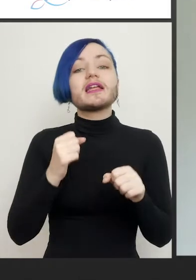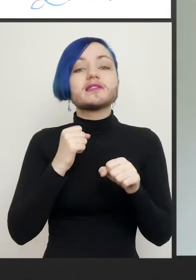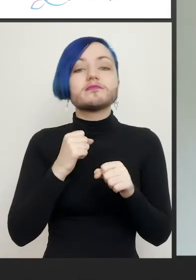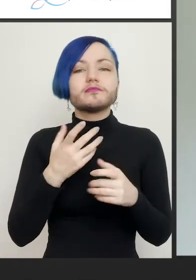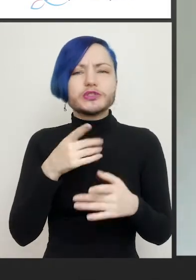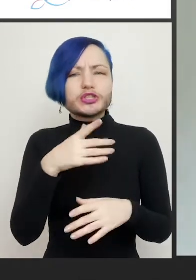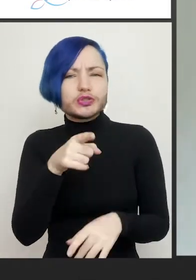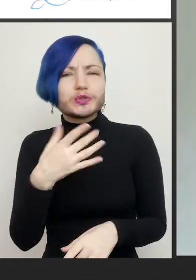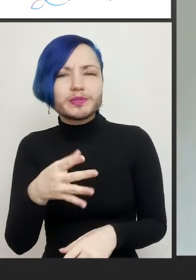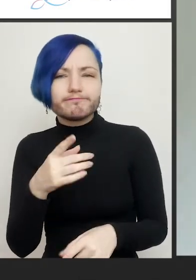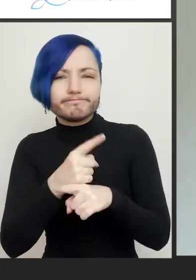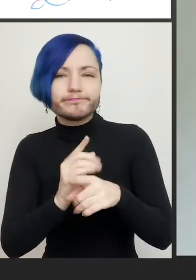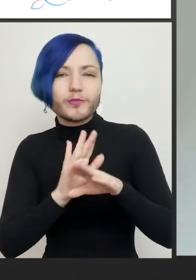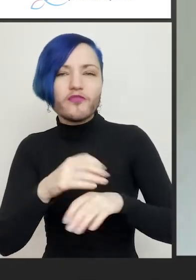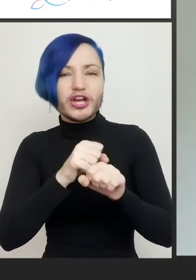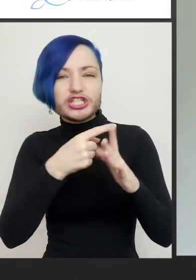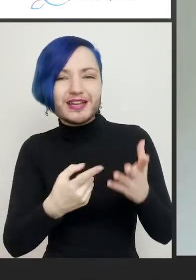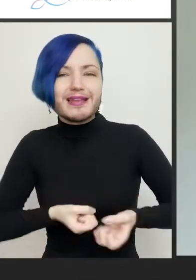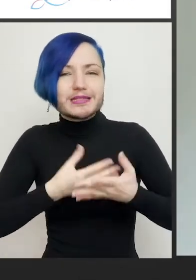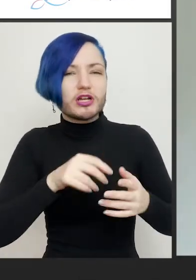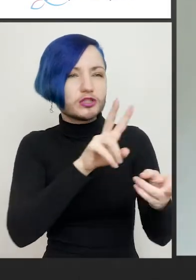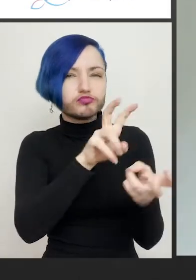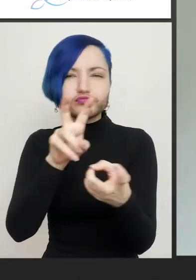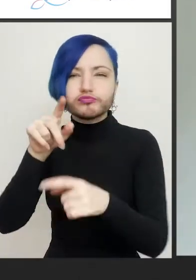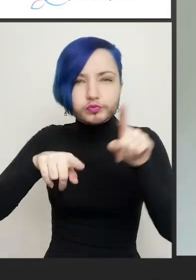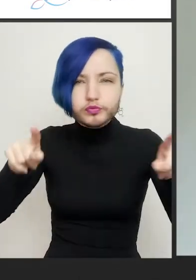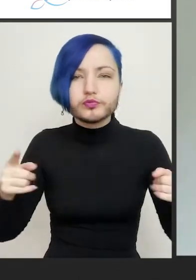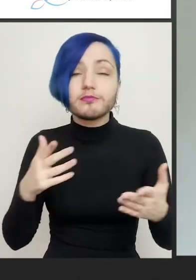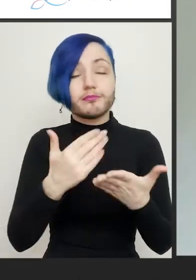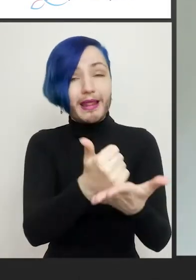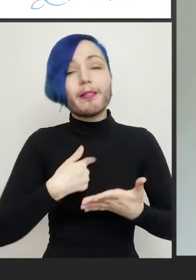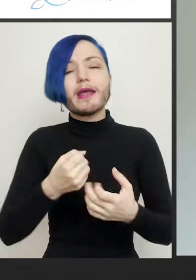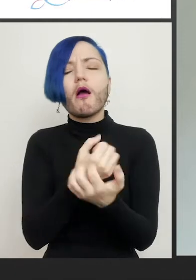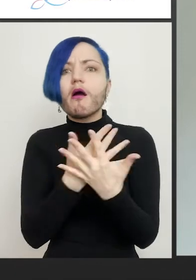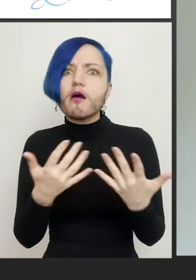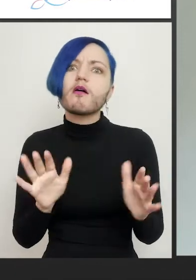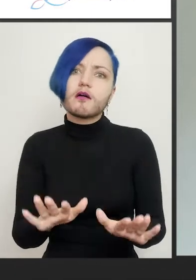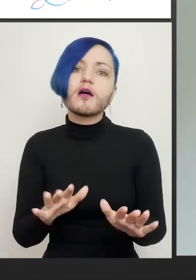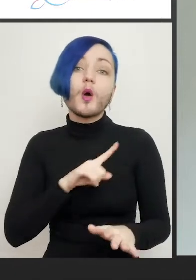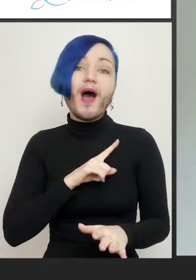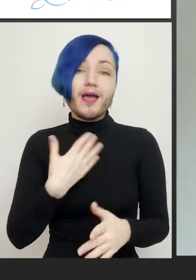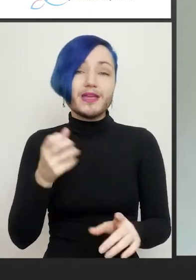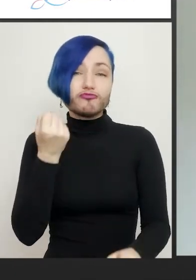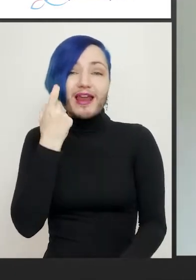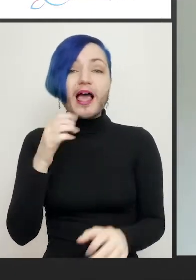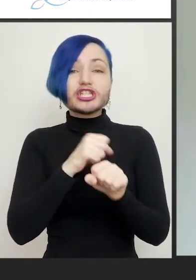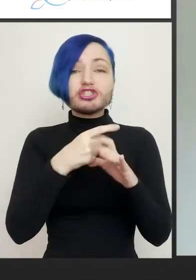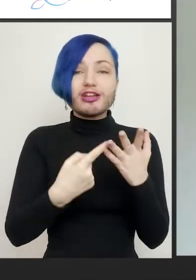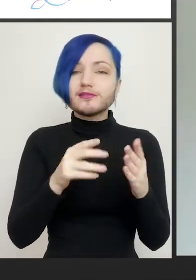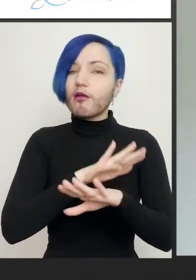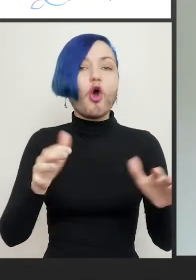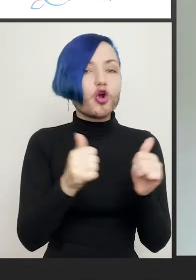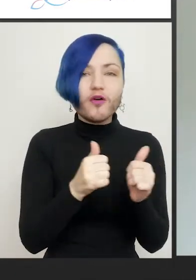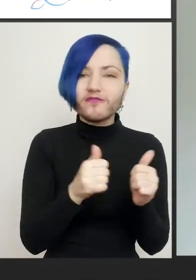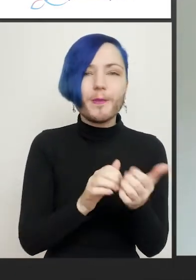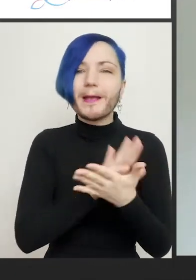you said about how I saw different ways of doing gender in society. It helped me a lot, because I realized that gender non-conformity, which is like when people see you on the street, you